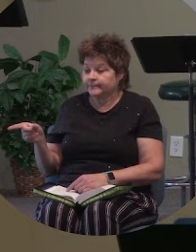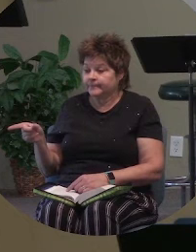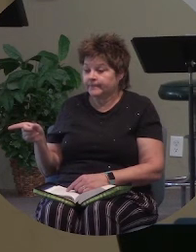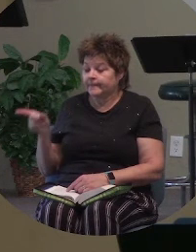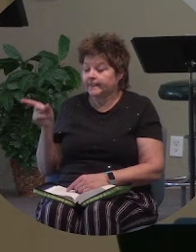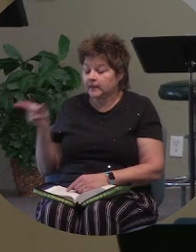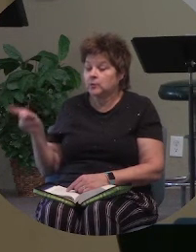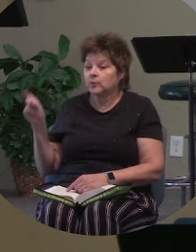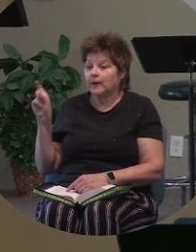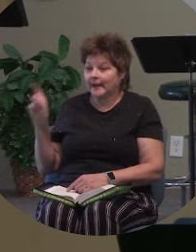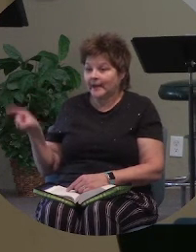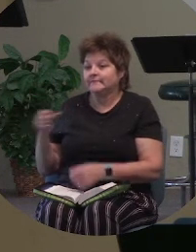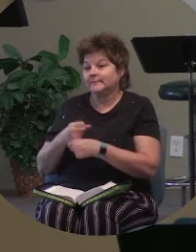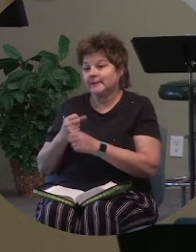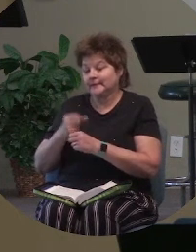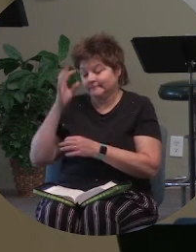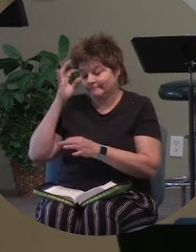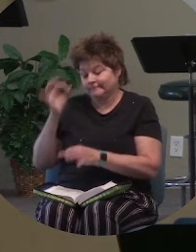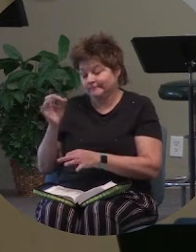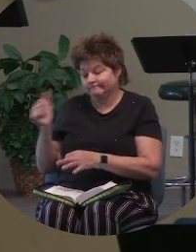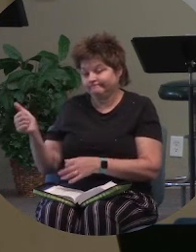you have to make the choice.